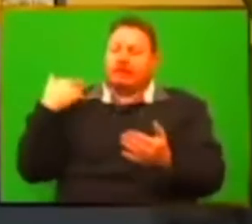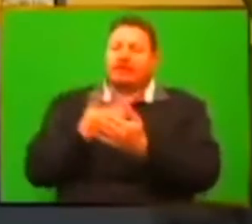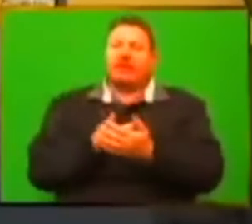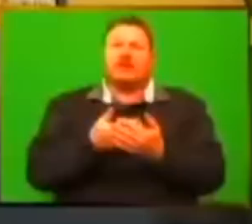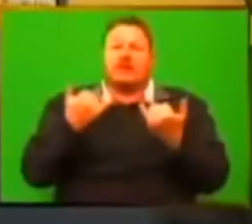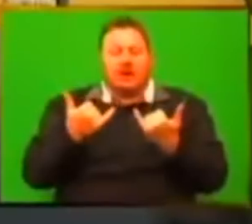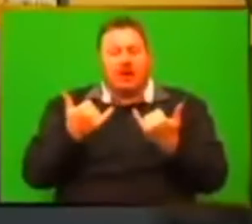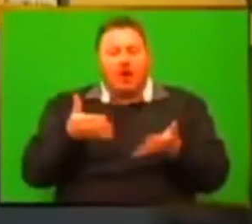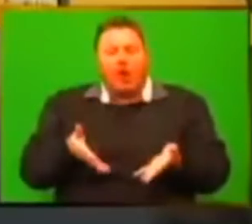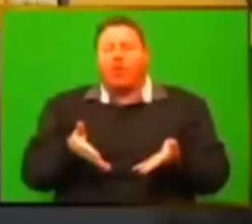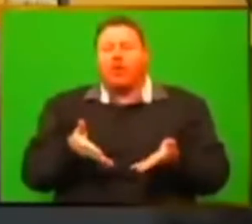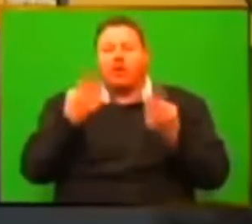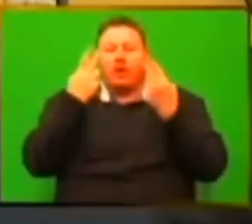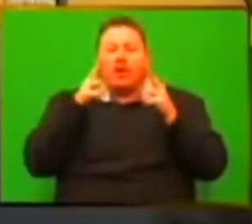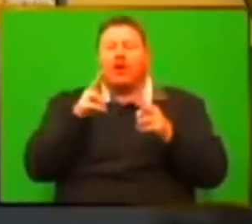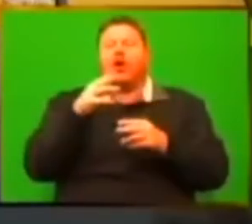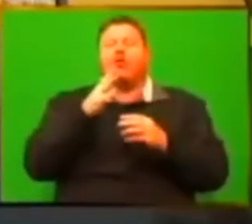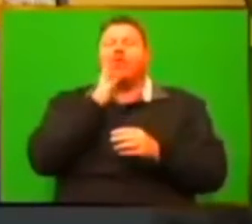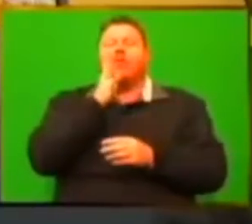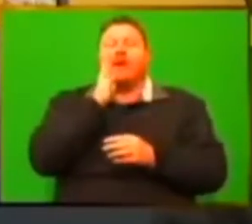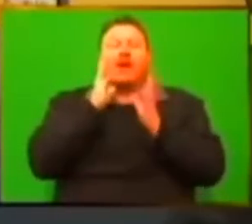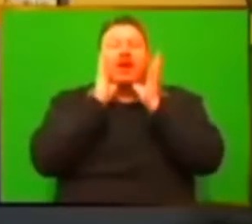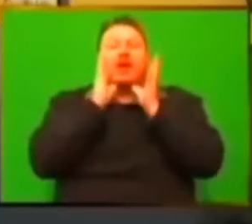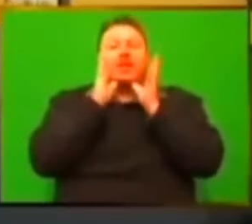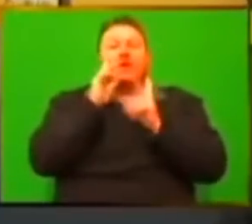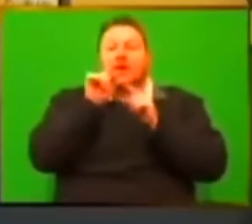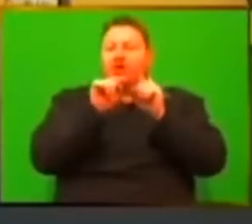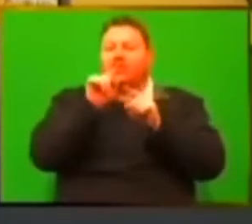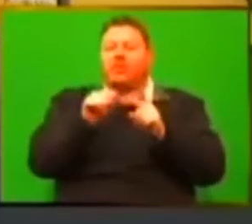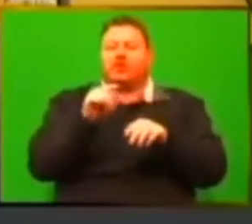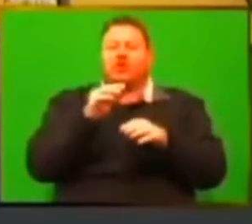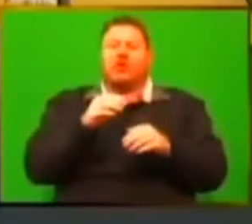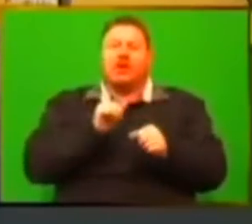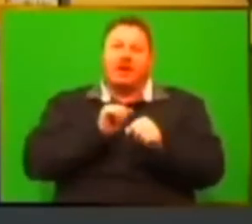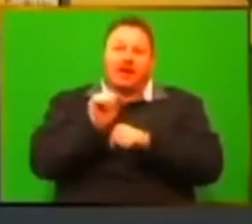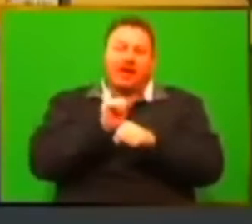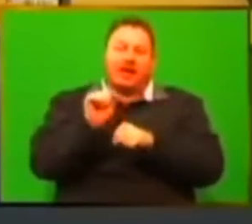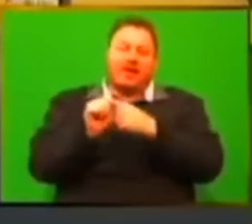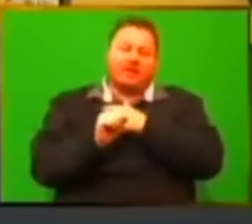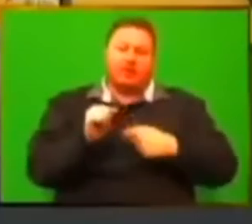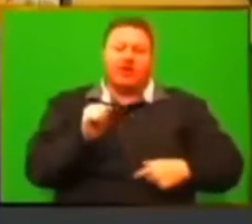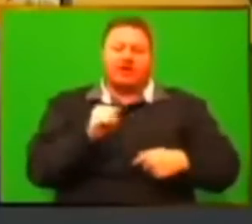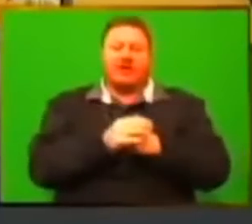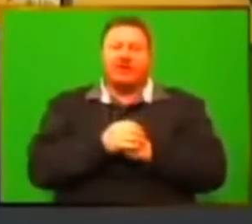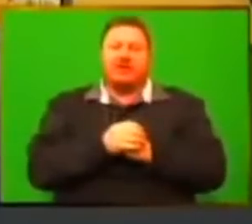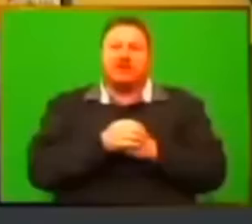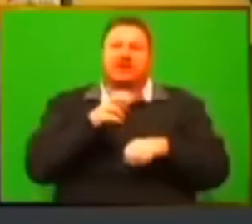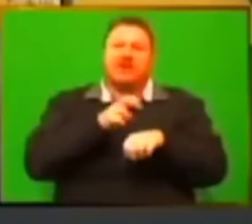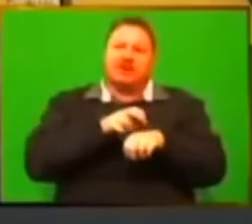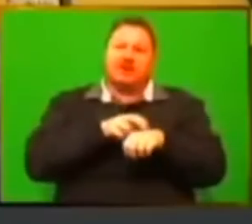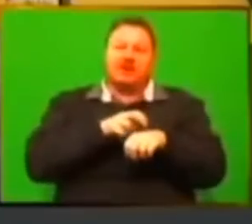this point in time, Honorable Malema has cast aspersion against the President, which needs to